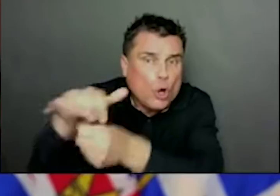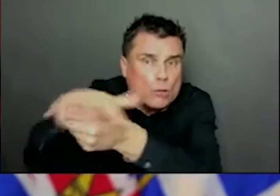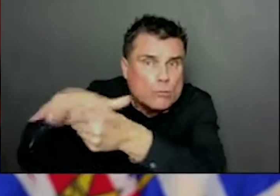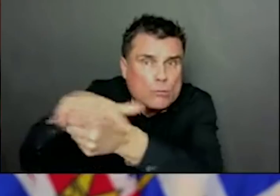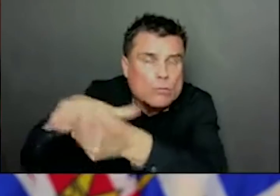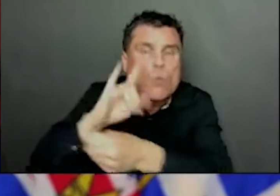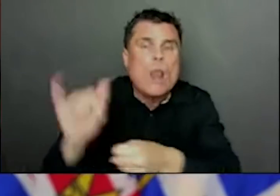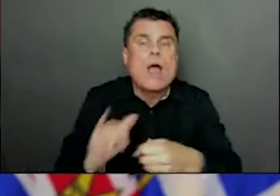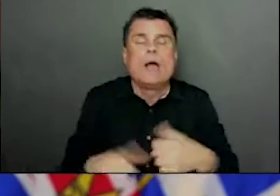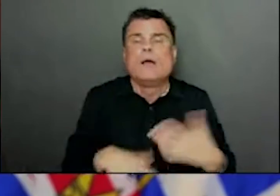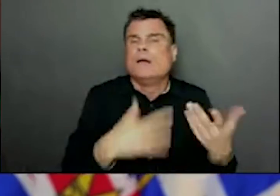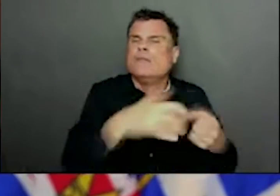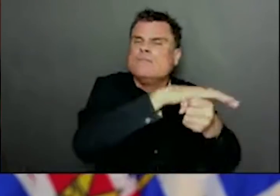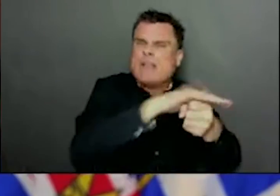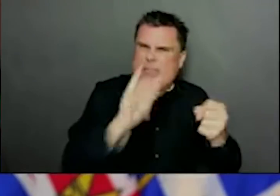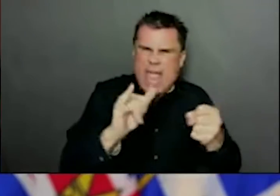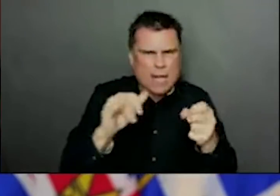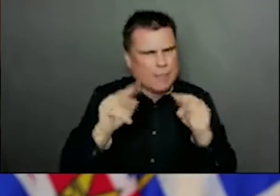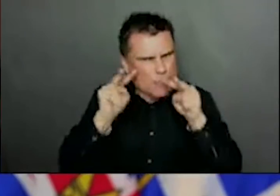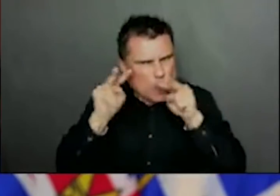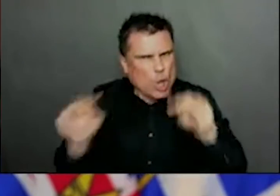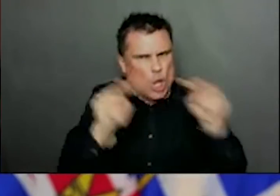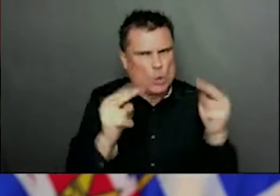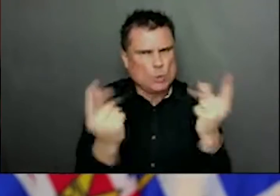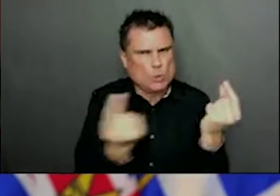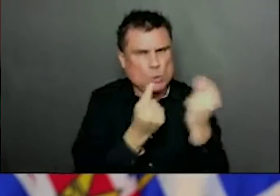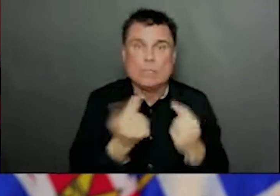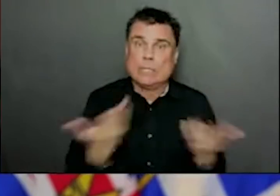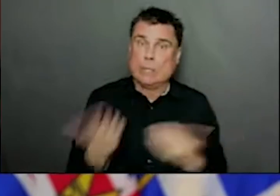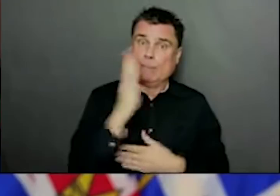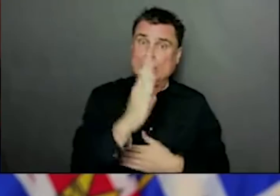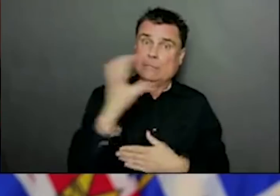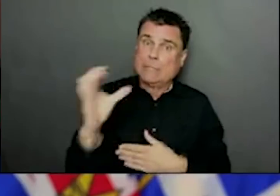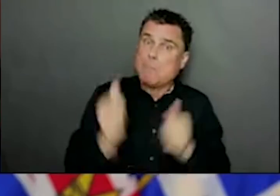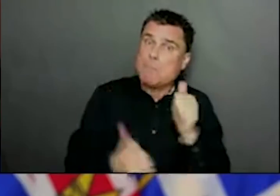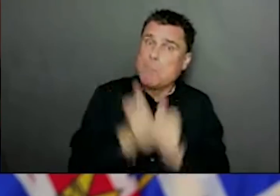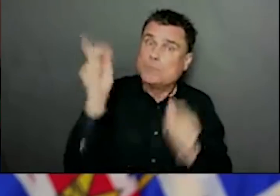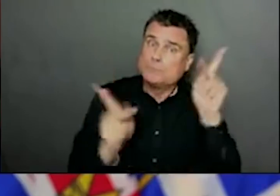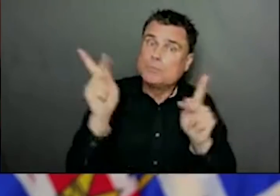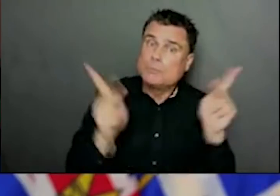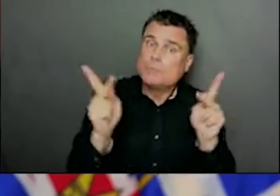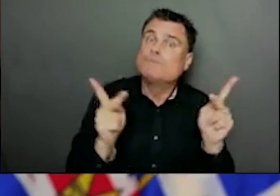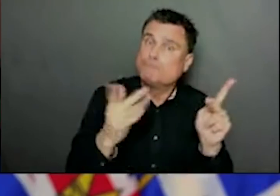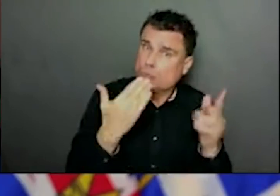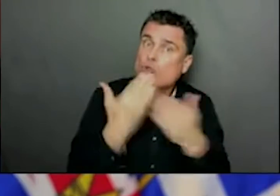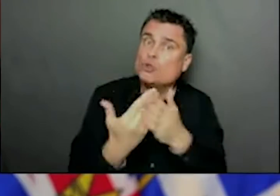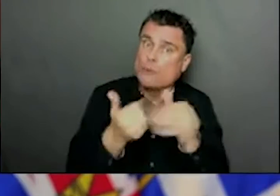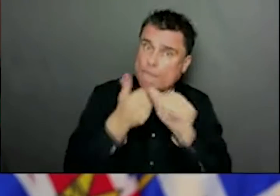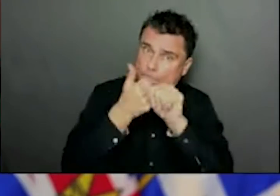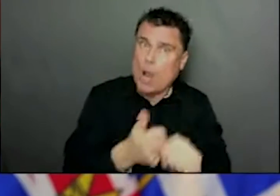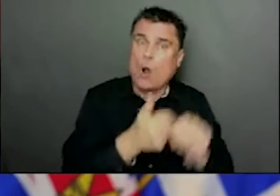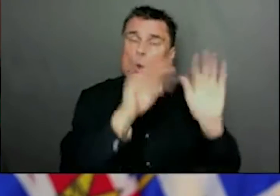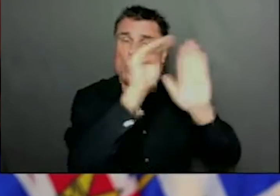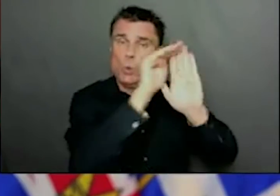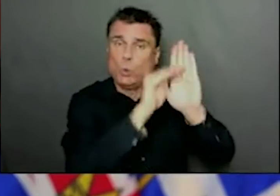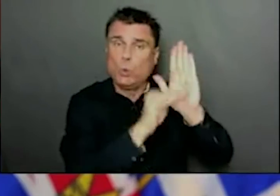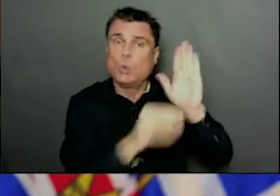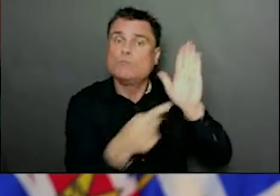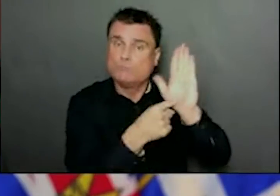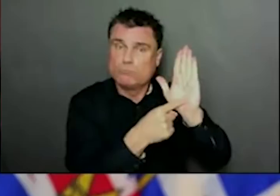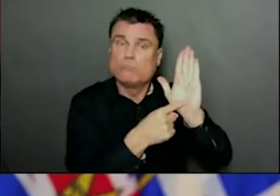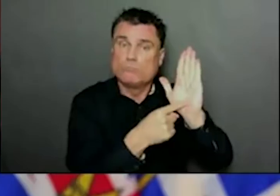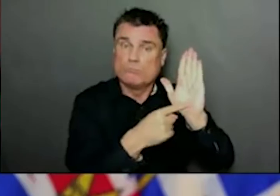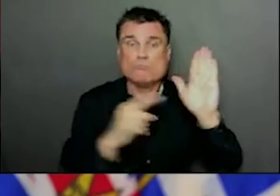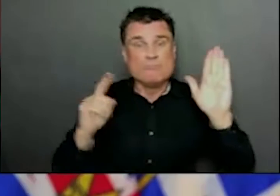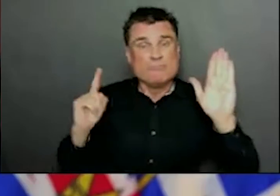right thing. And we saw that with many people who put aside their celebrations and travel over the holiday season. However, the number